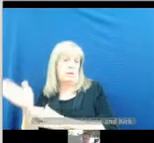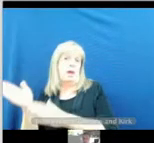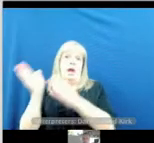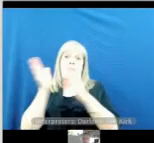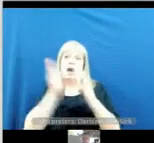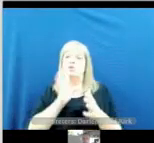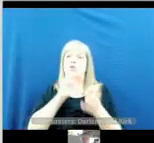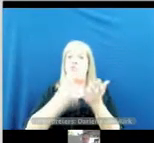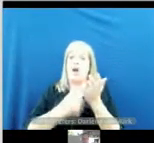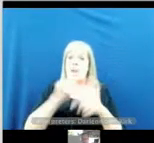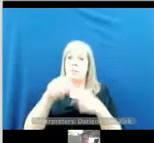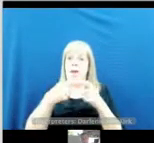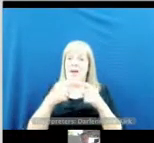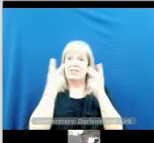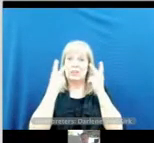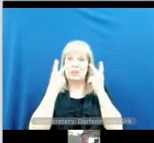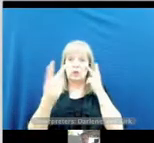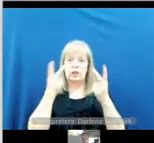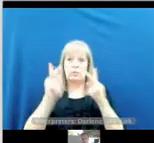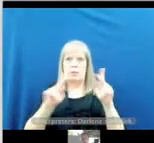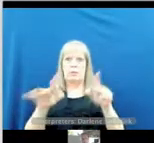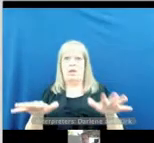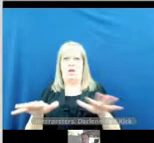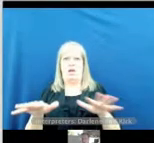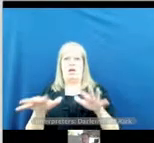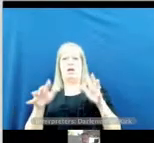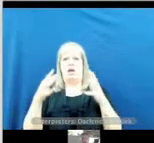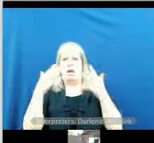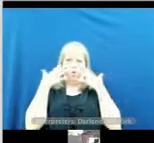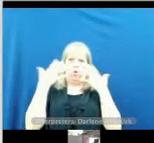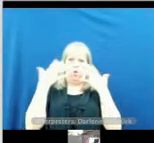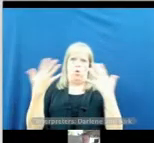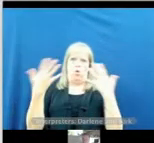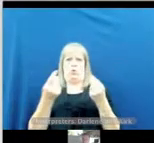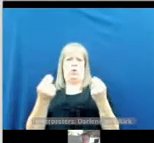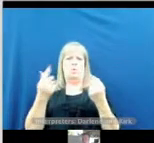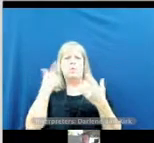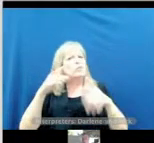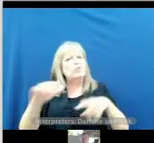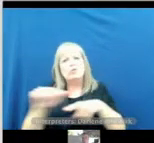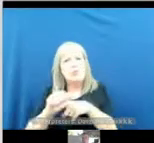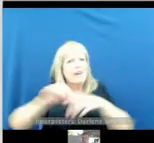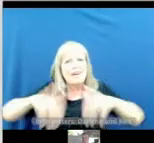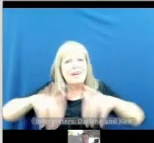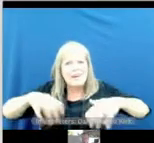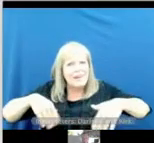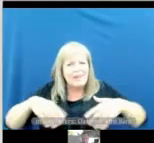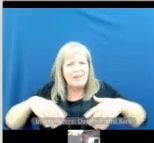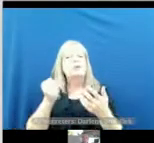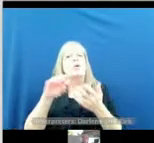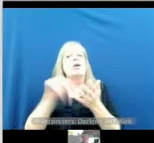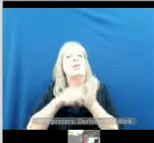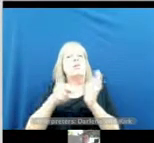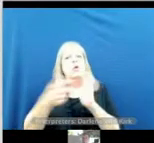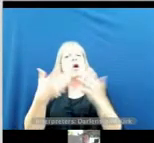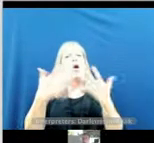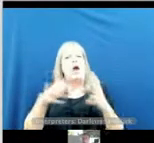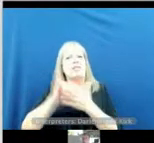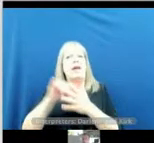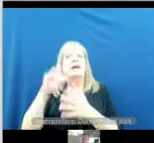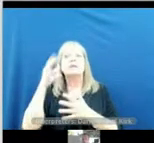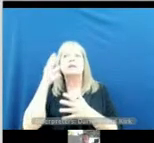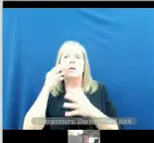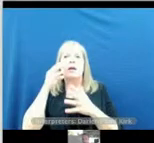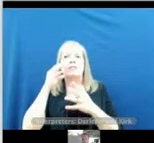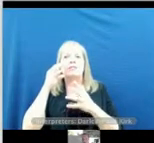and convoluted because we haven't had that training. And that's a natural expectation because that's not the field that you're in.